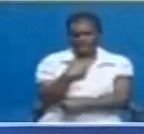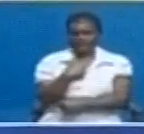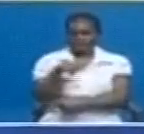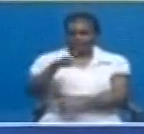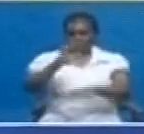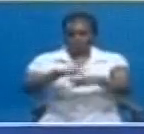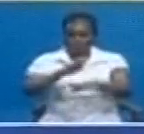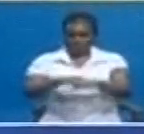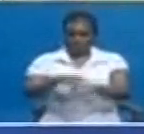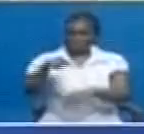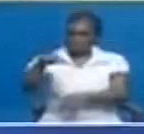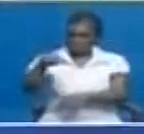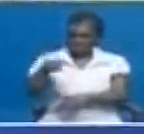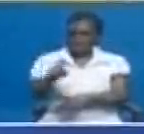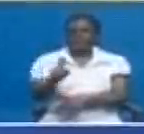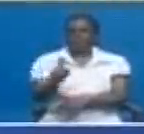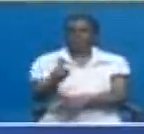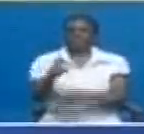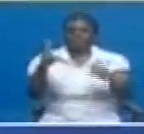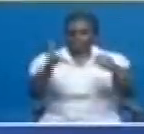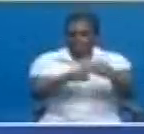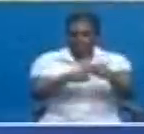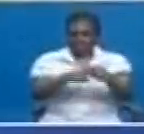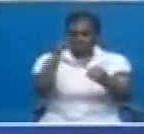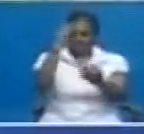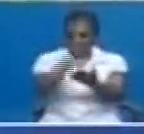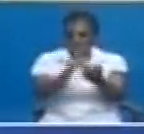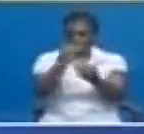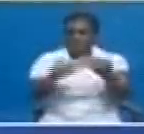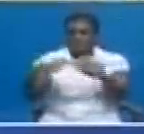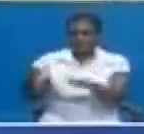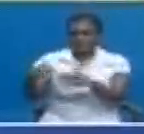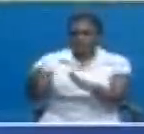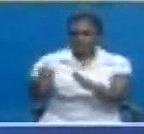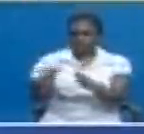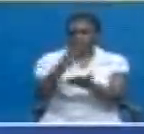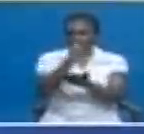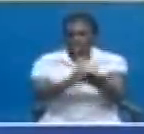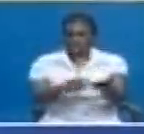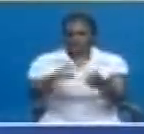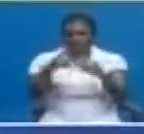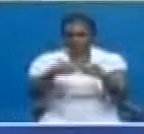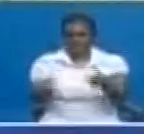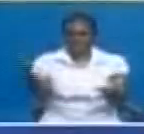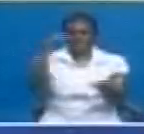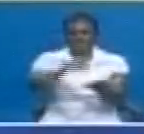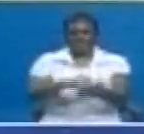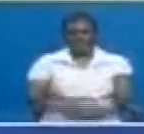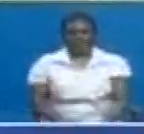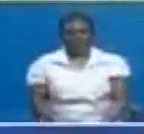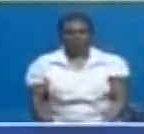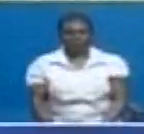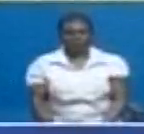help. Cabras were knocked out of the Christie Sevens in the main cup quarters and ended up losing the plate semis to Strathmore Leos.